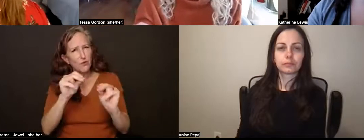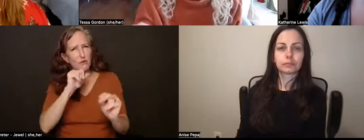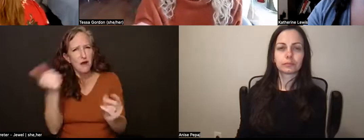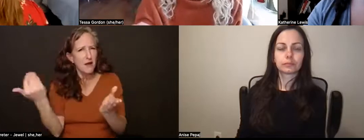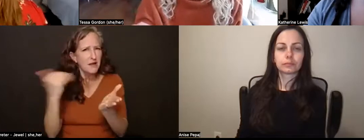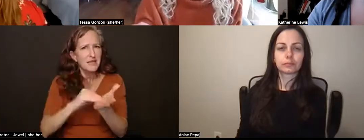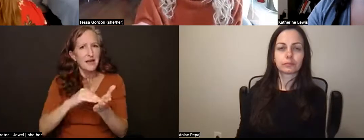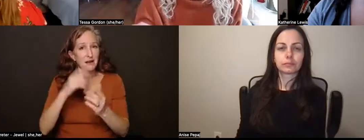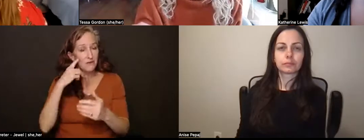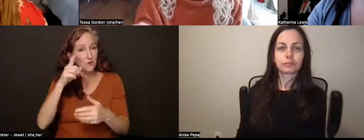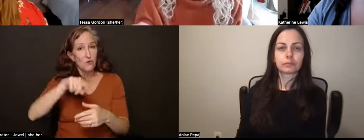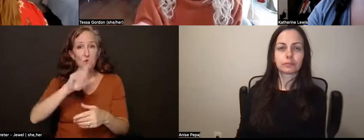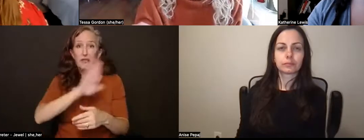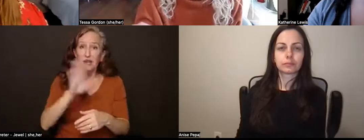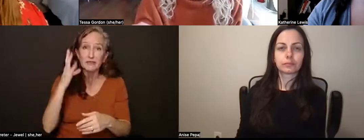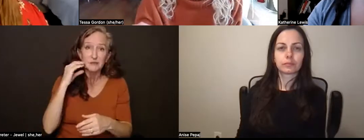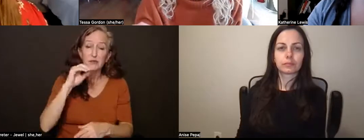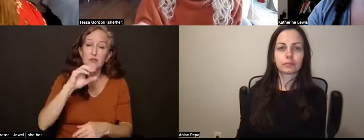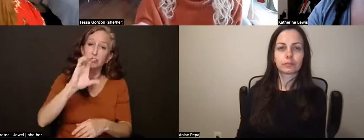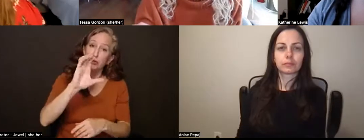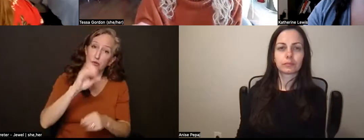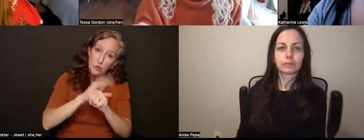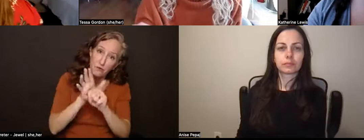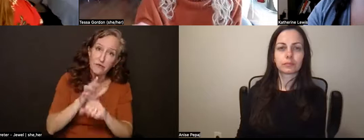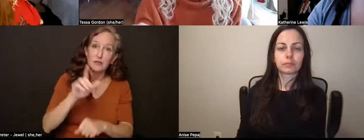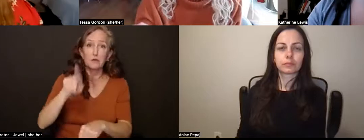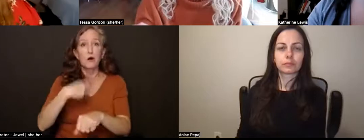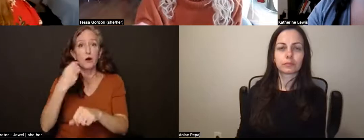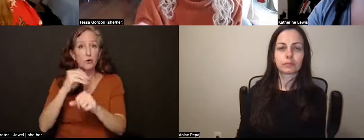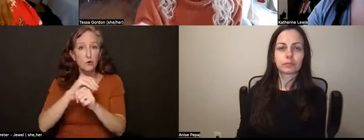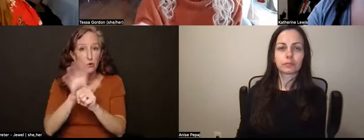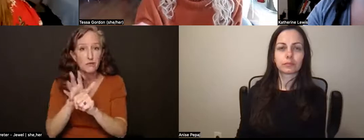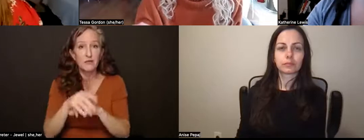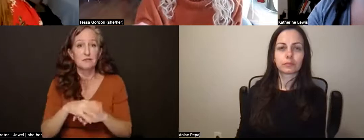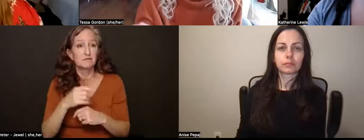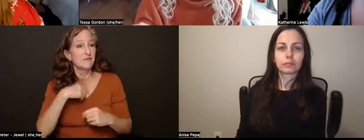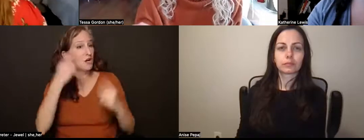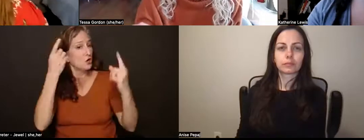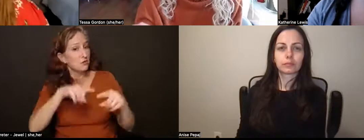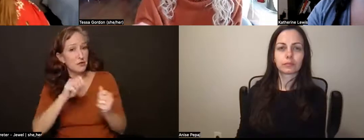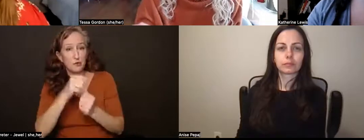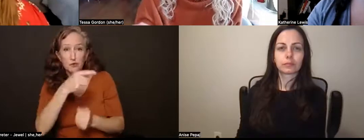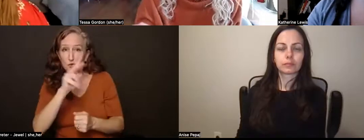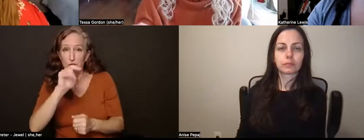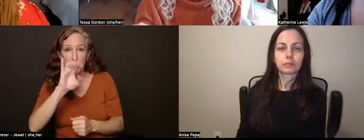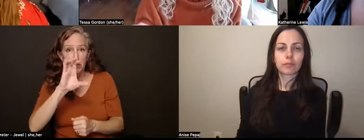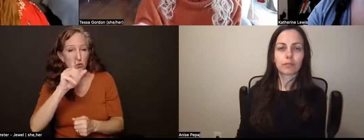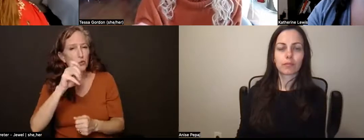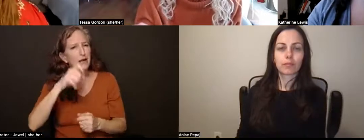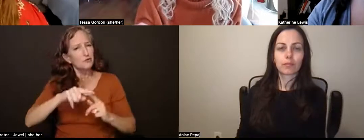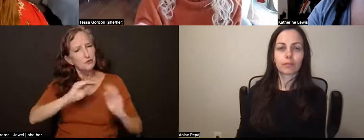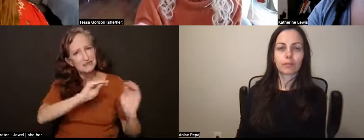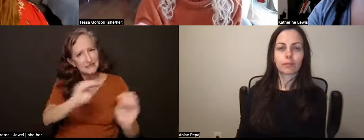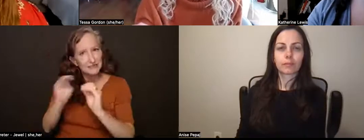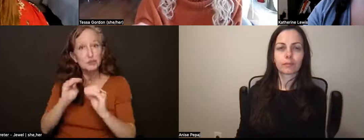and long COVID. And that is, I agree with Nichole. Like, we just need to do a better job to educate our